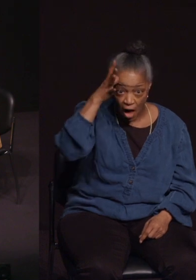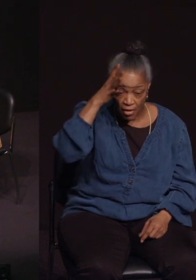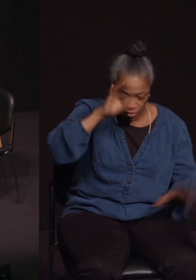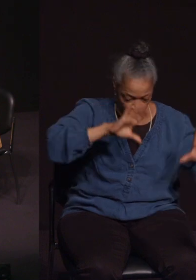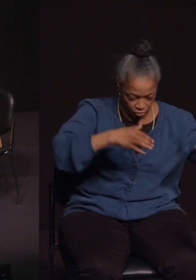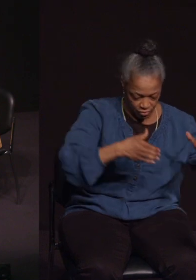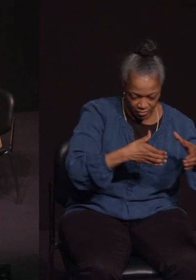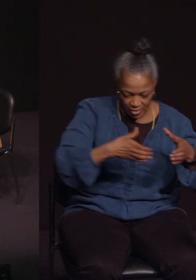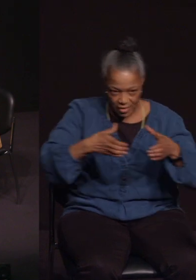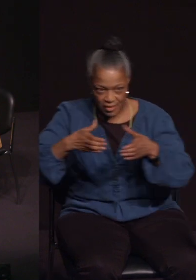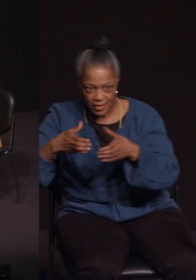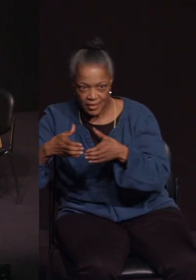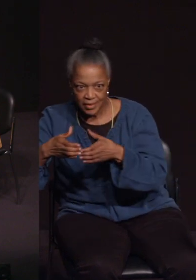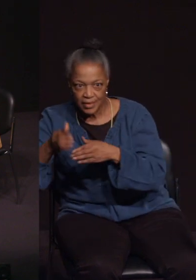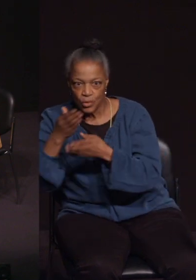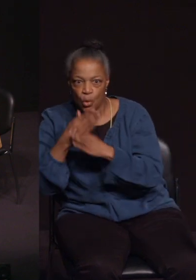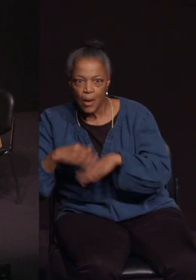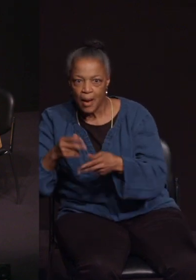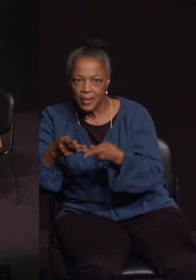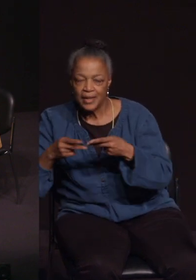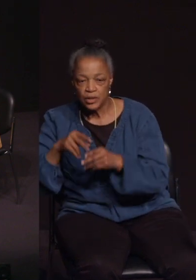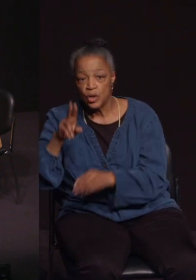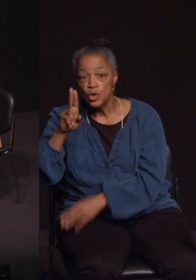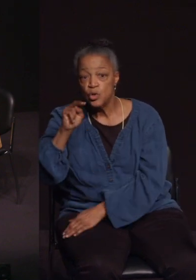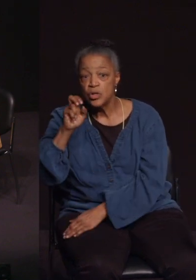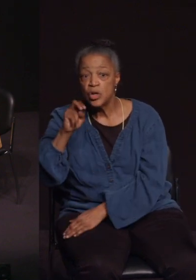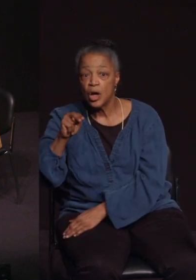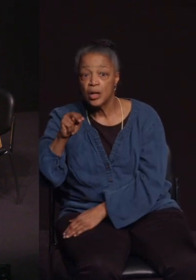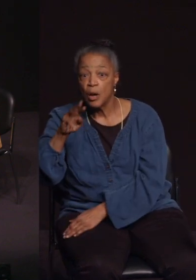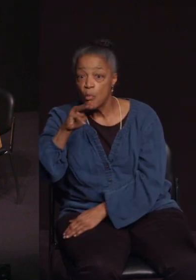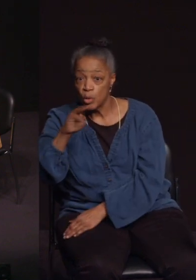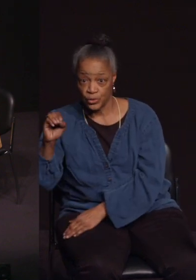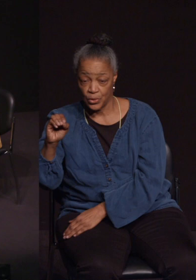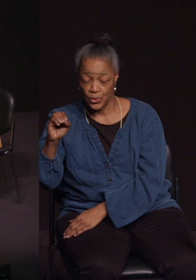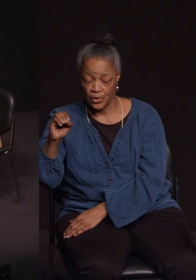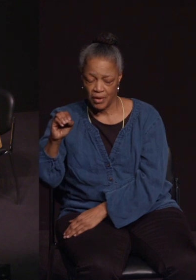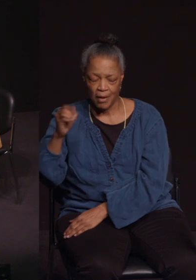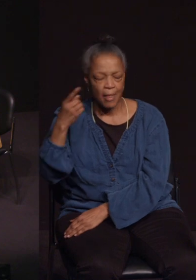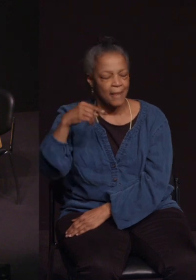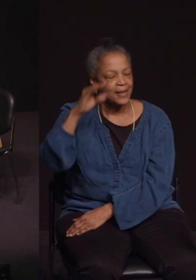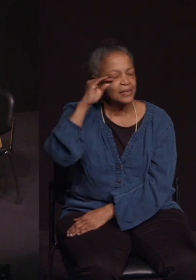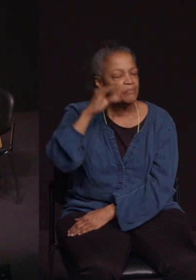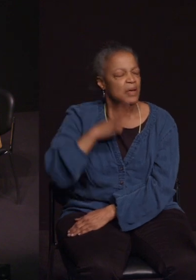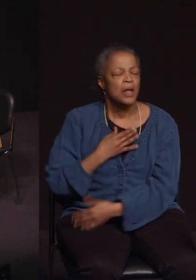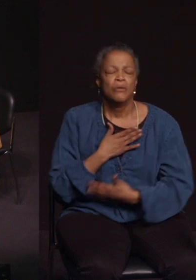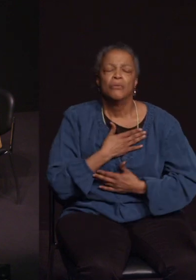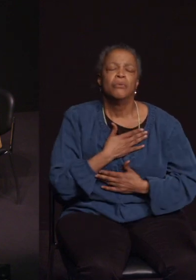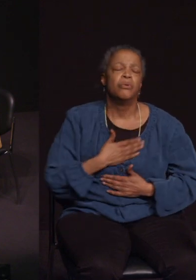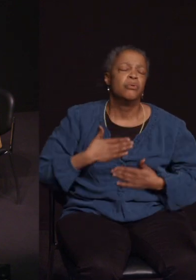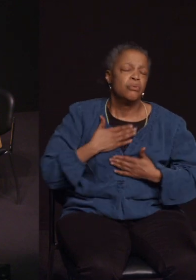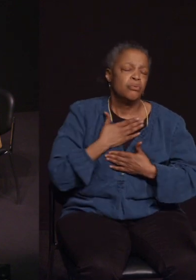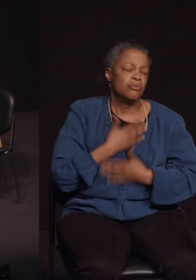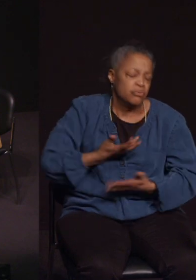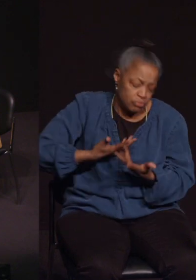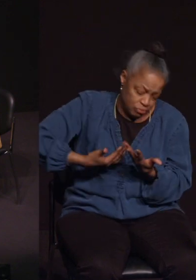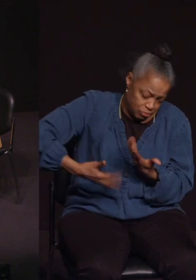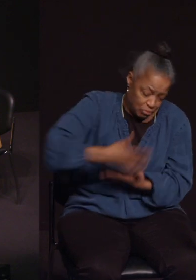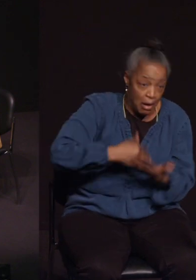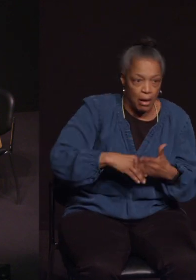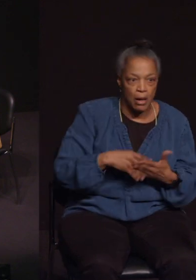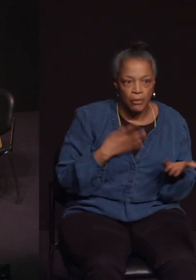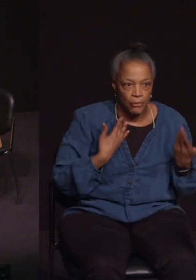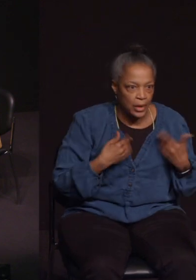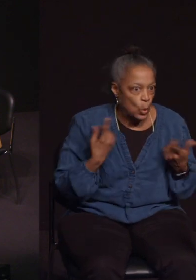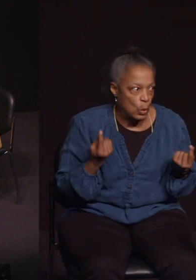secluded space in Union, Missouri. And when I tell you these men had the time of their life, I didn't really know what I was